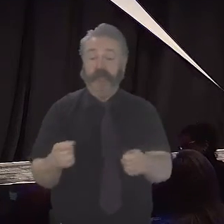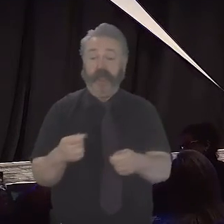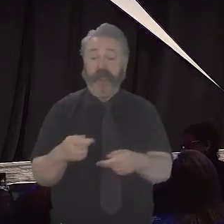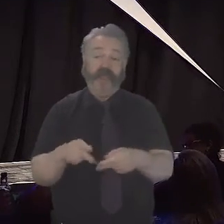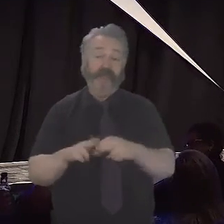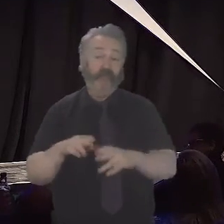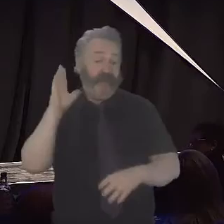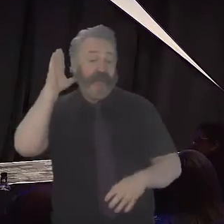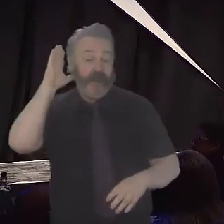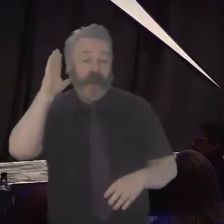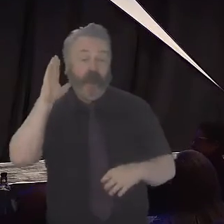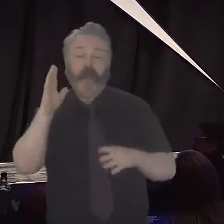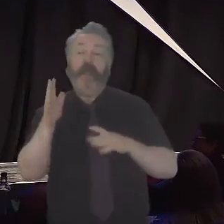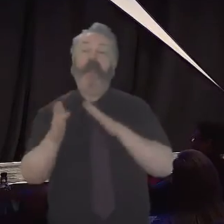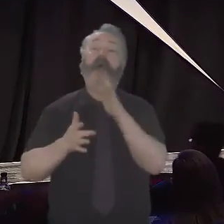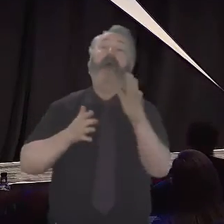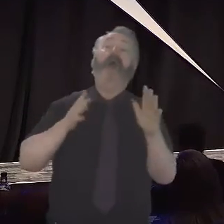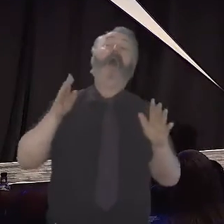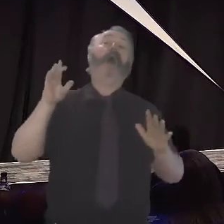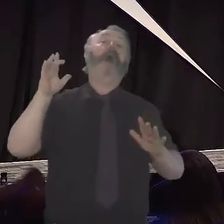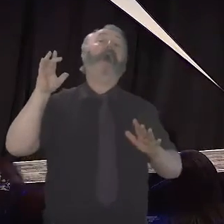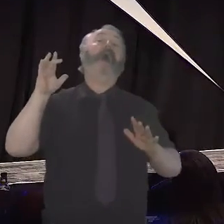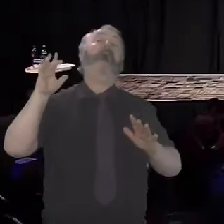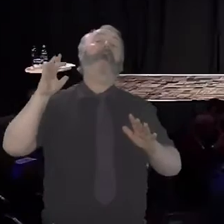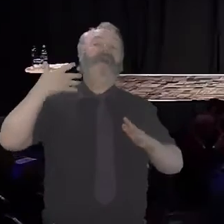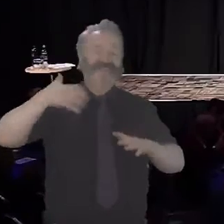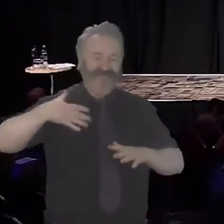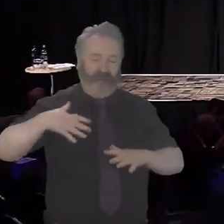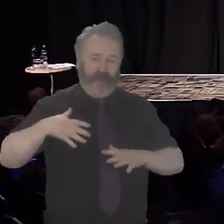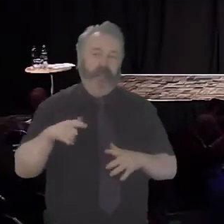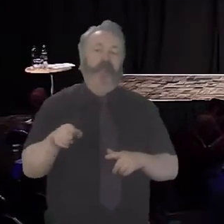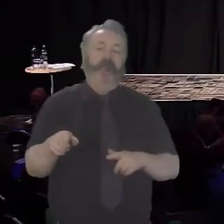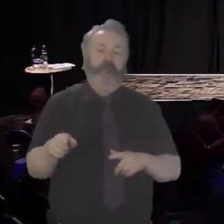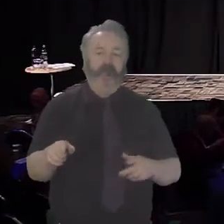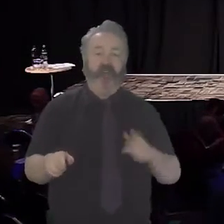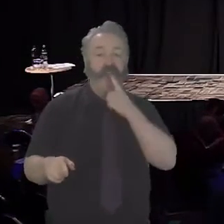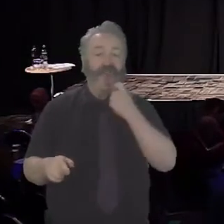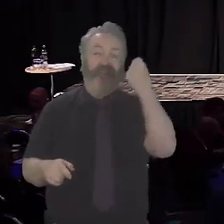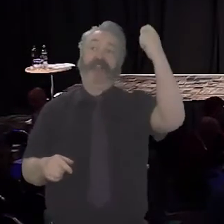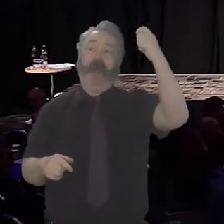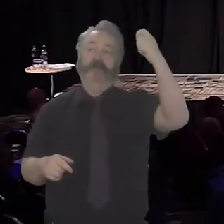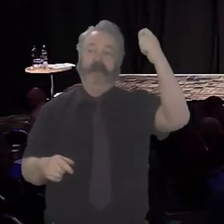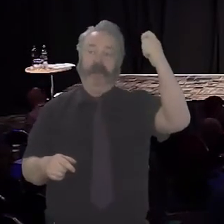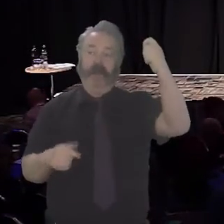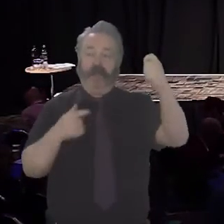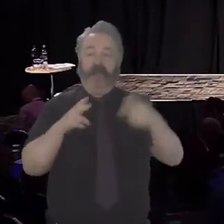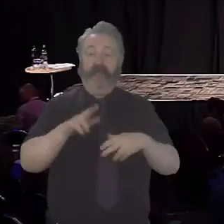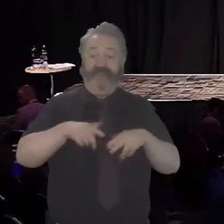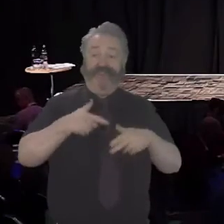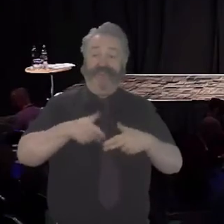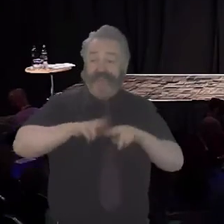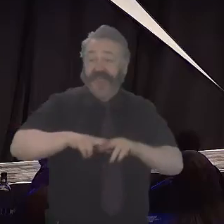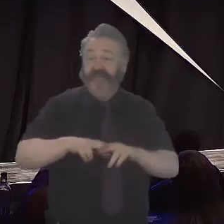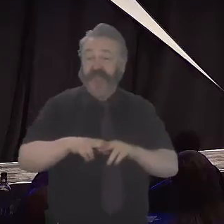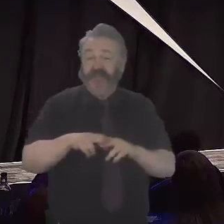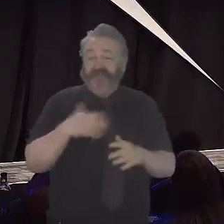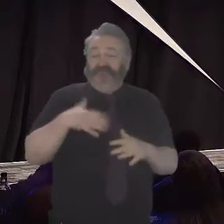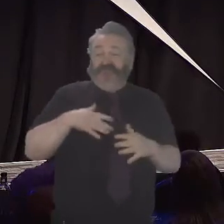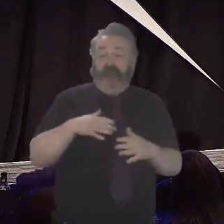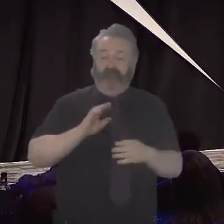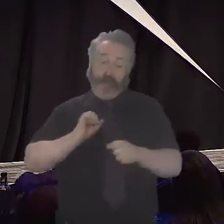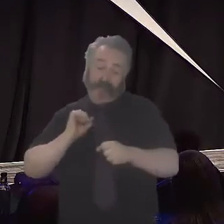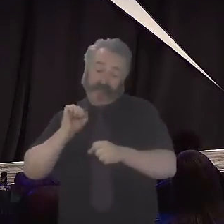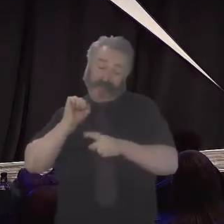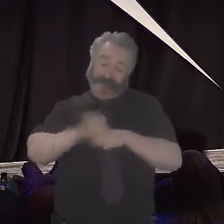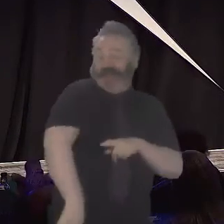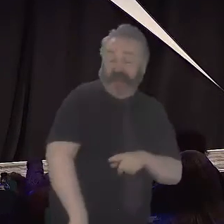if you are struggling with that at the moment can you hold up a red card if you have struggled with that and you've